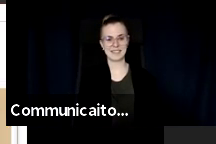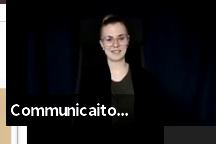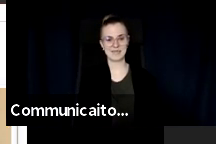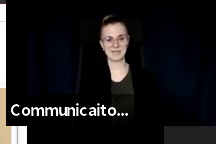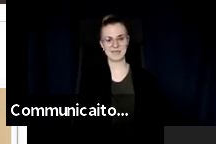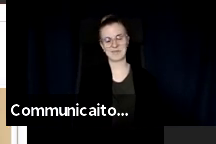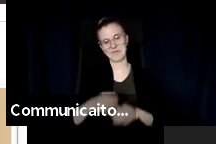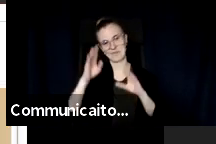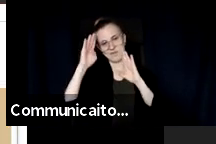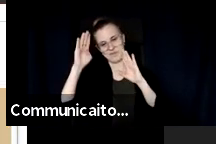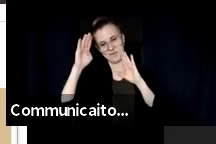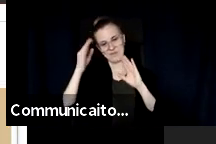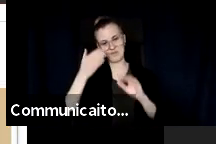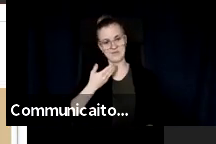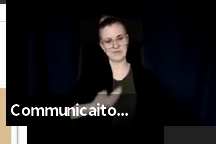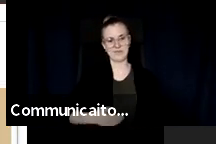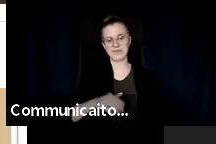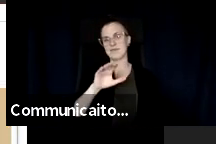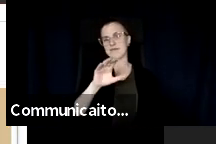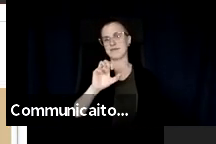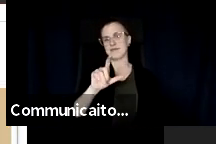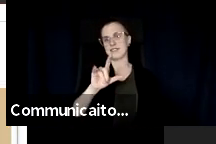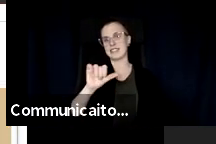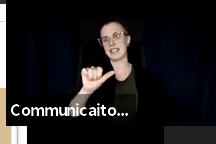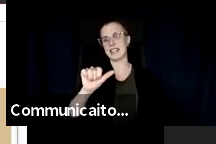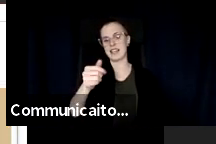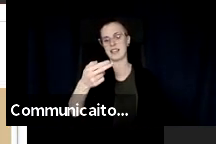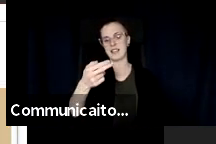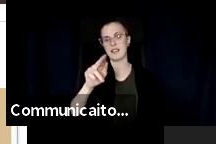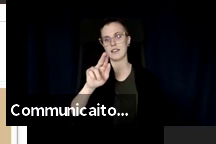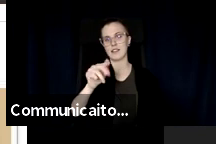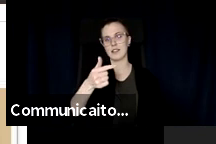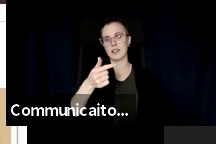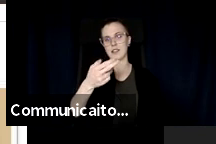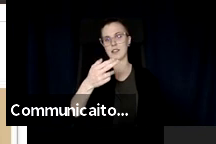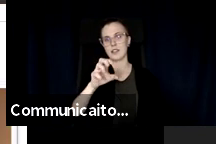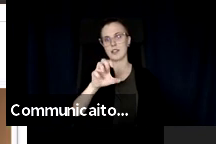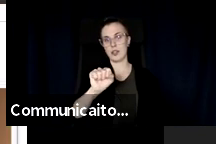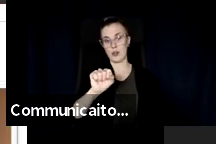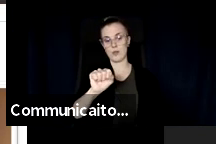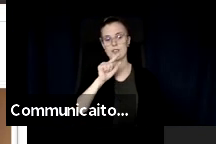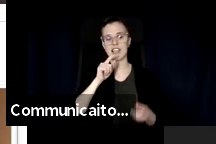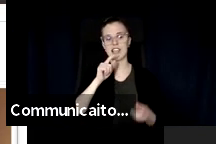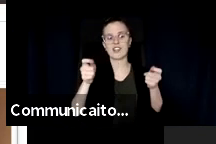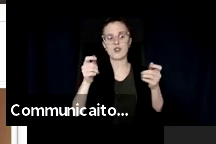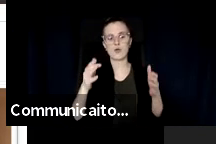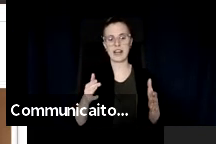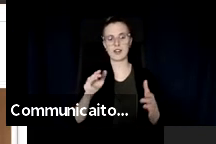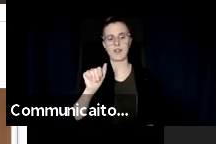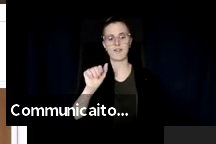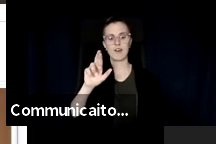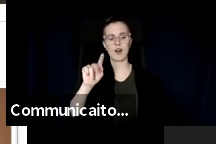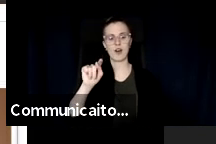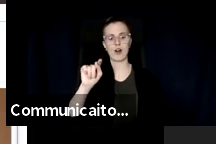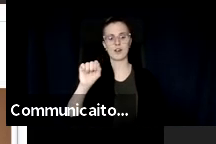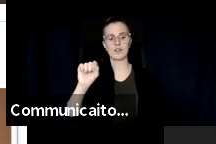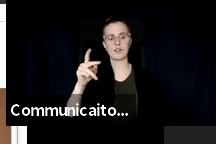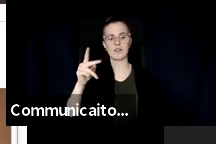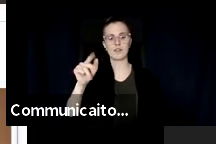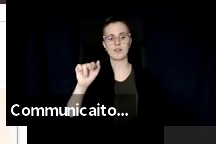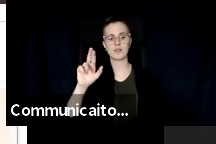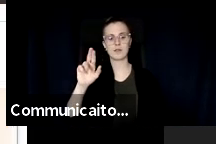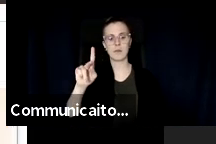Hi, I'm Celia Hughes, the Executive Director of Art Spark, Texas. Art Spark, Texas